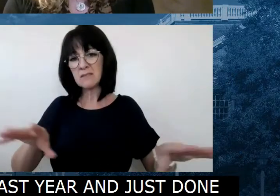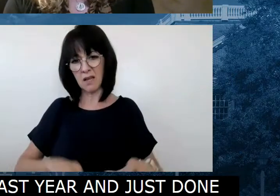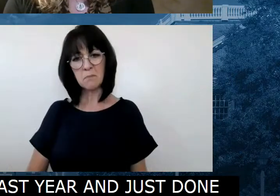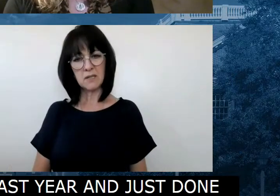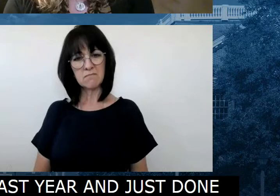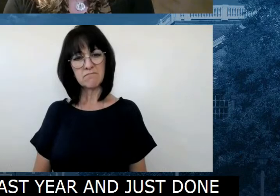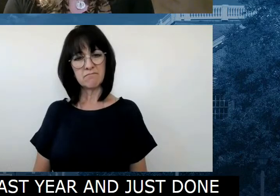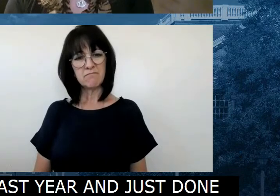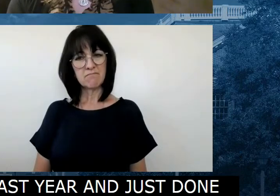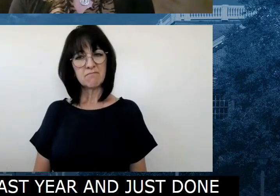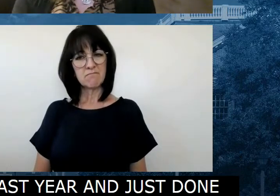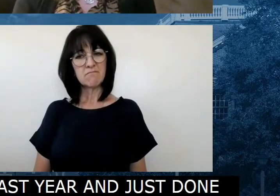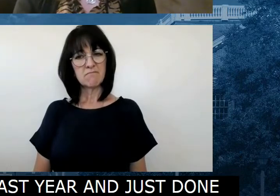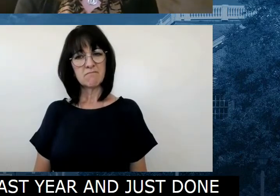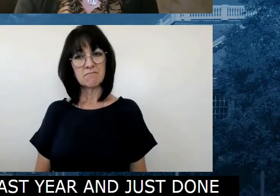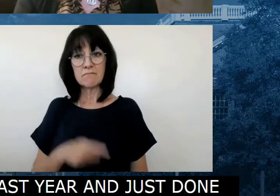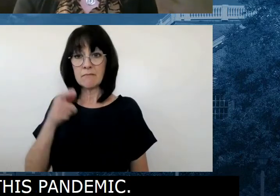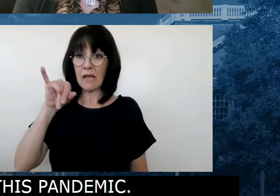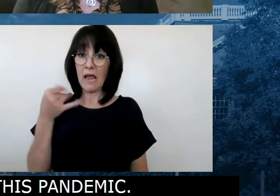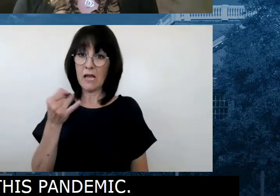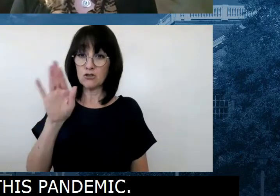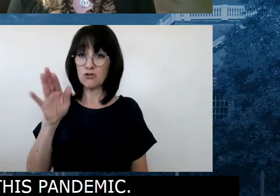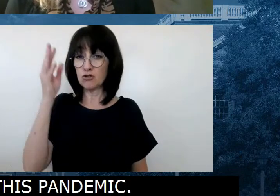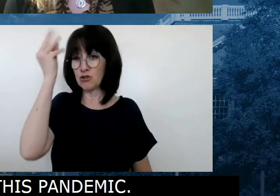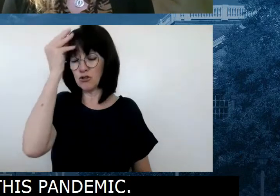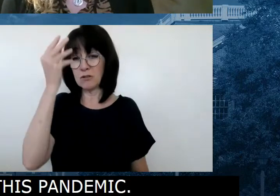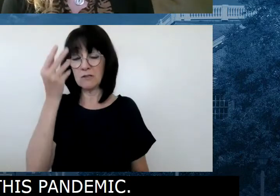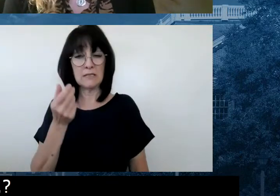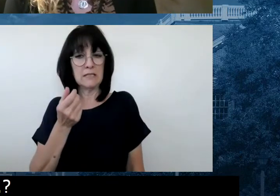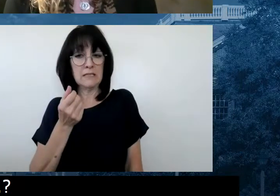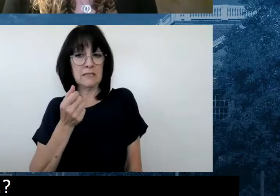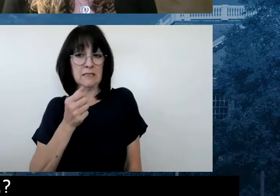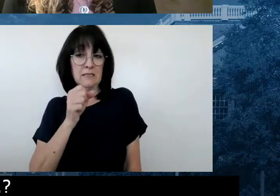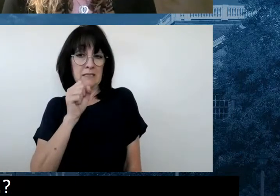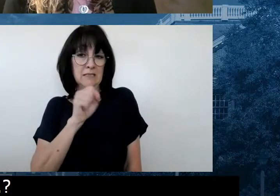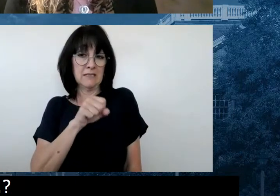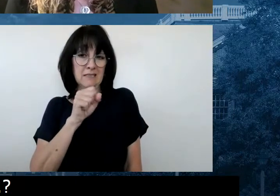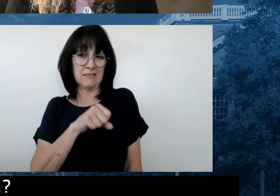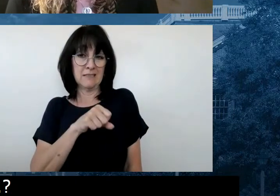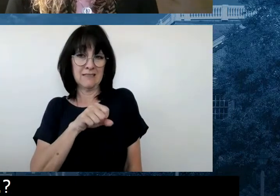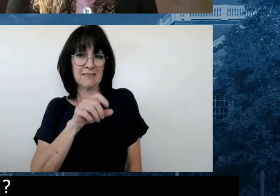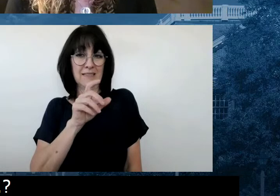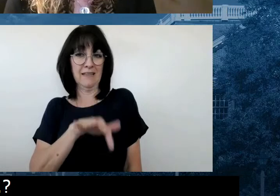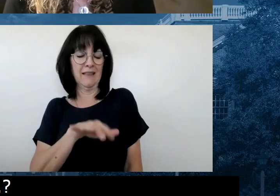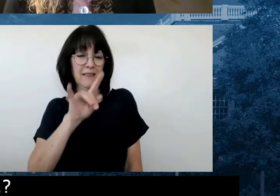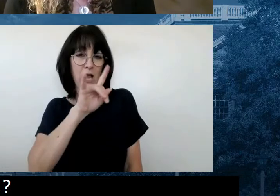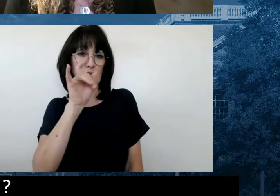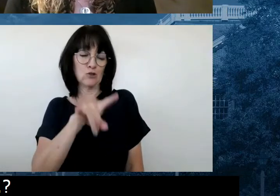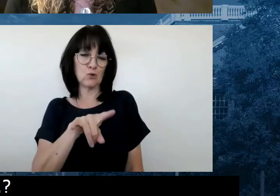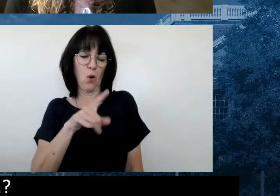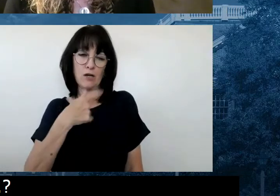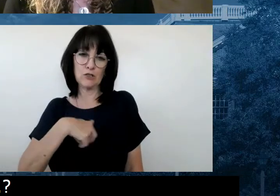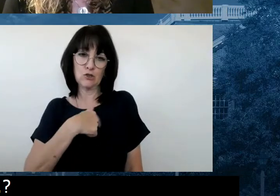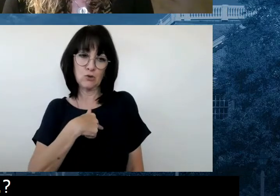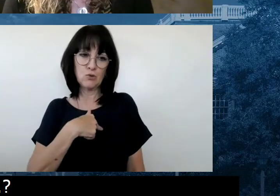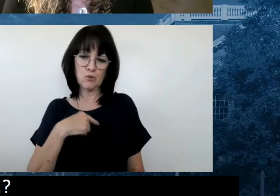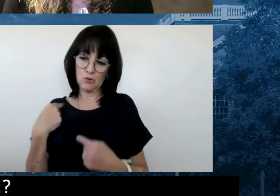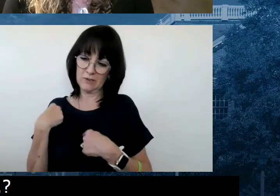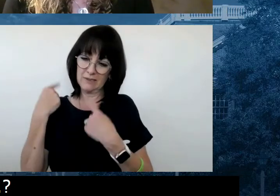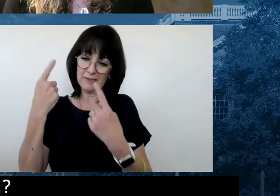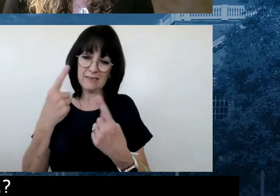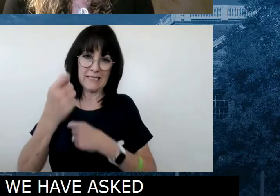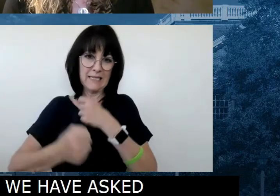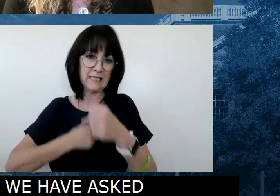Any thoughts, AJ? So I think, Nick, I think that's a question we've asked ourselves for the last years. What could we have done